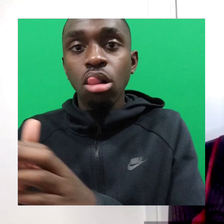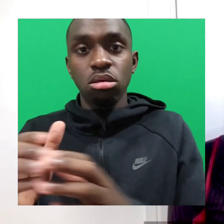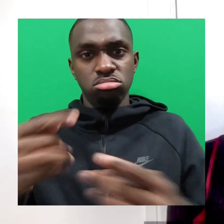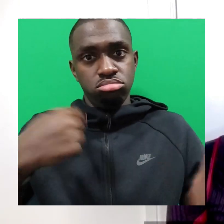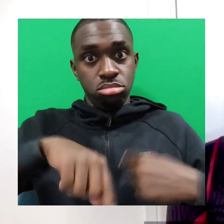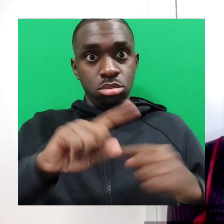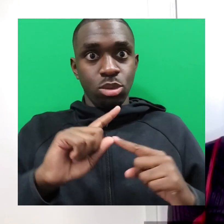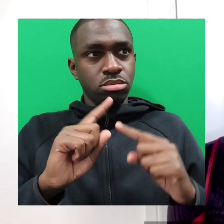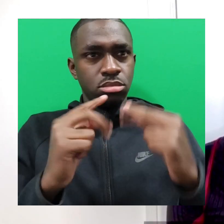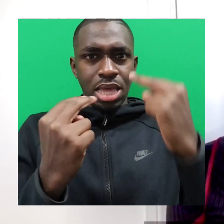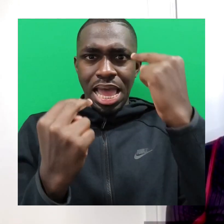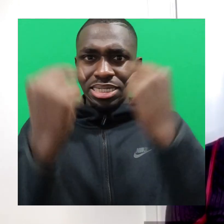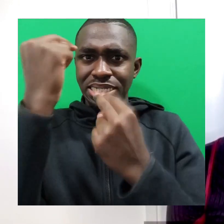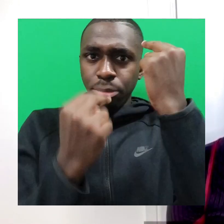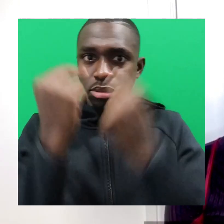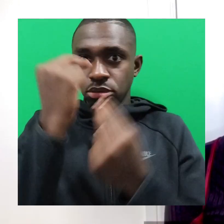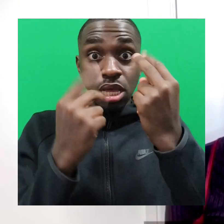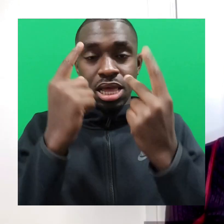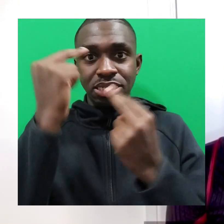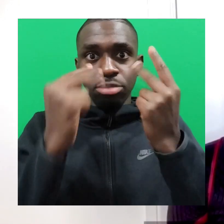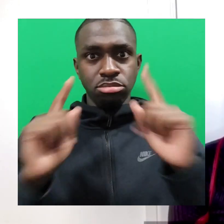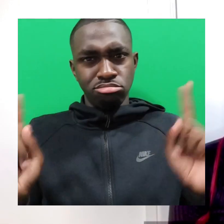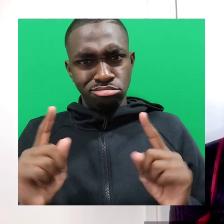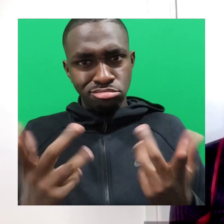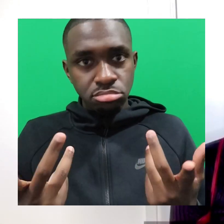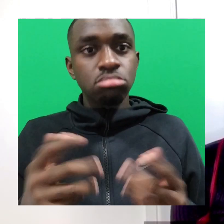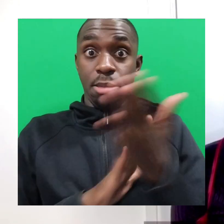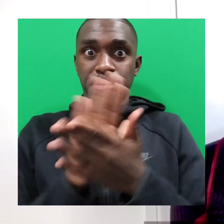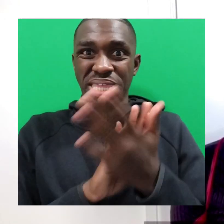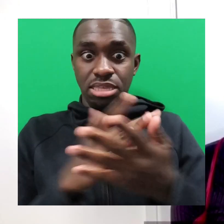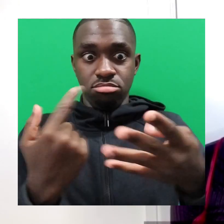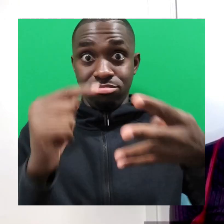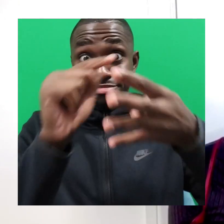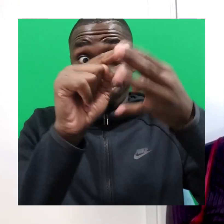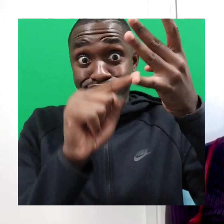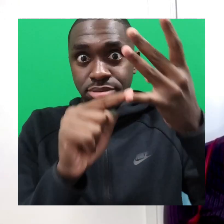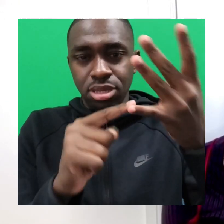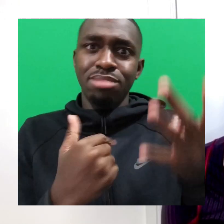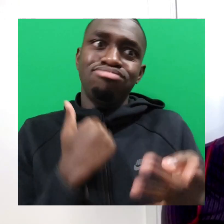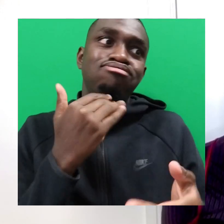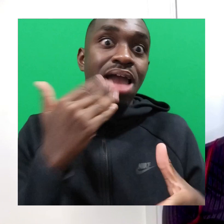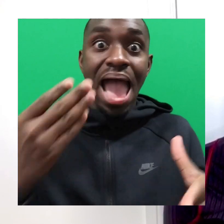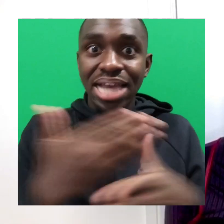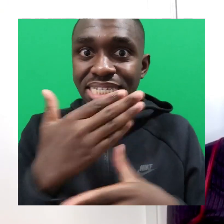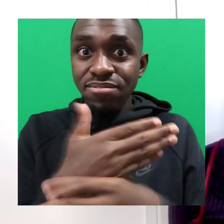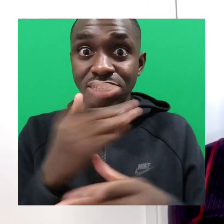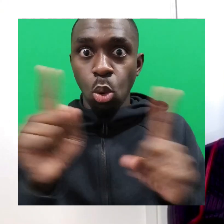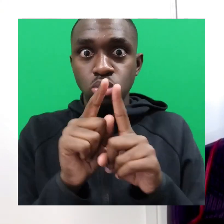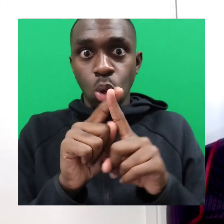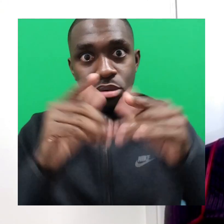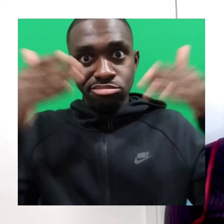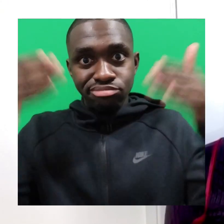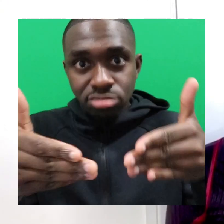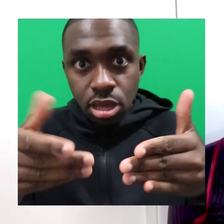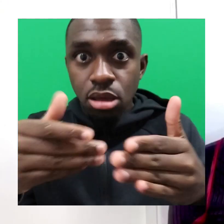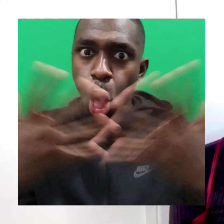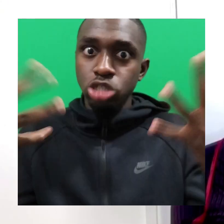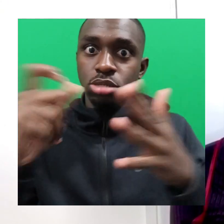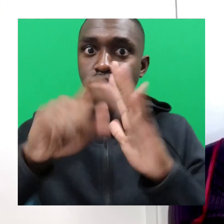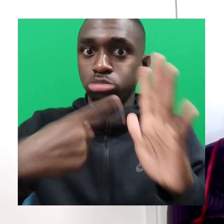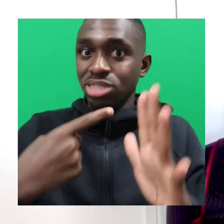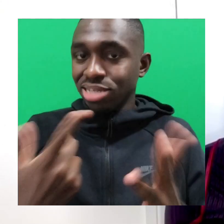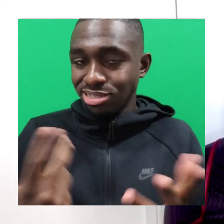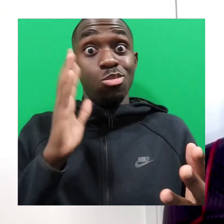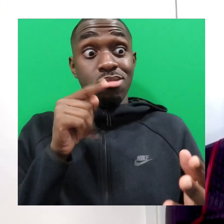So HTML, CSS, and JavaScript. We also learned Python, which is a